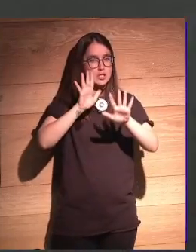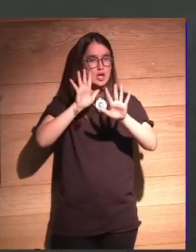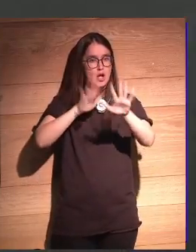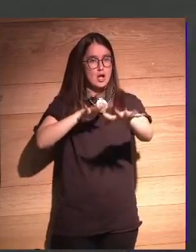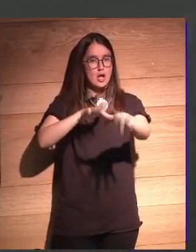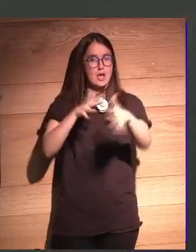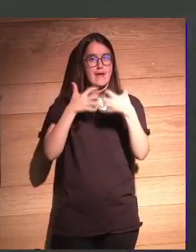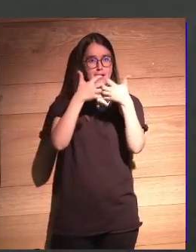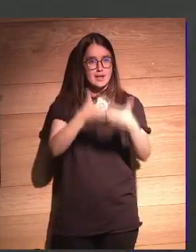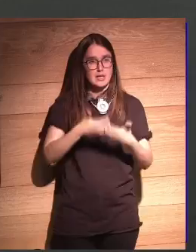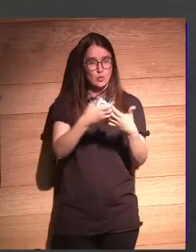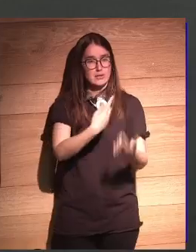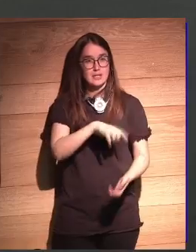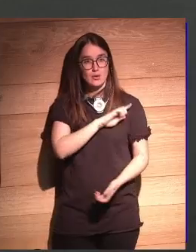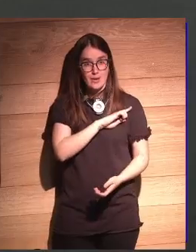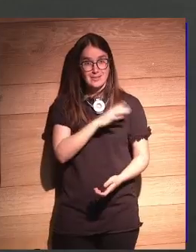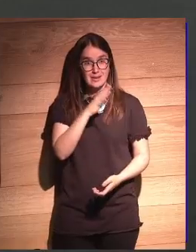that the situation is that